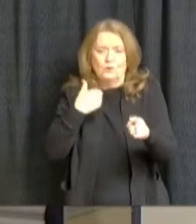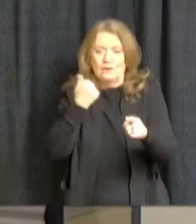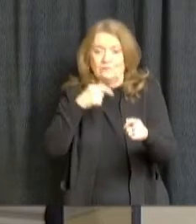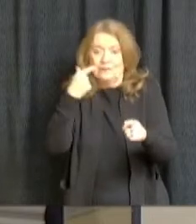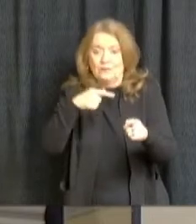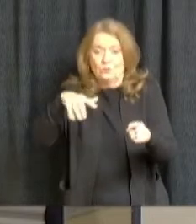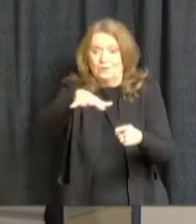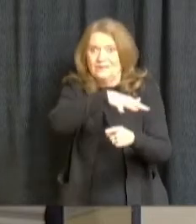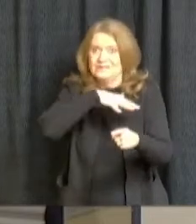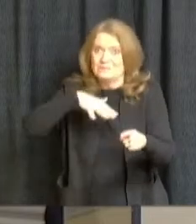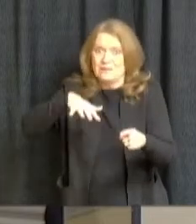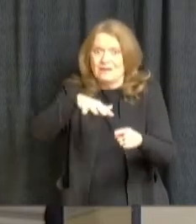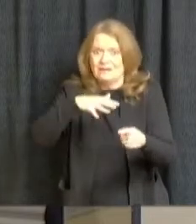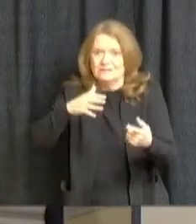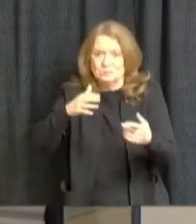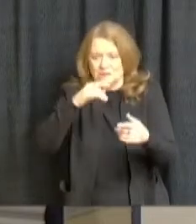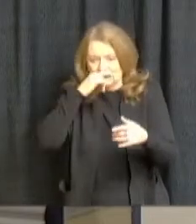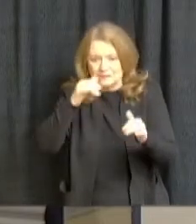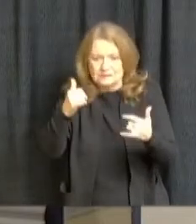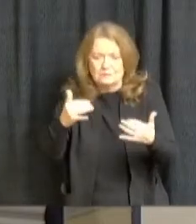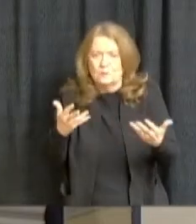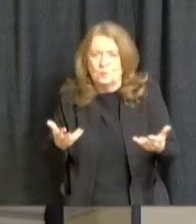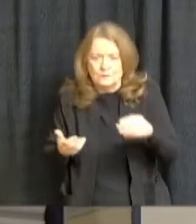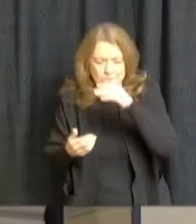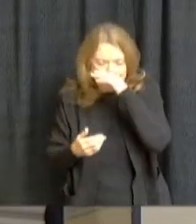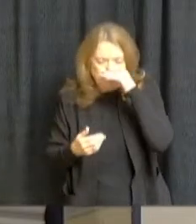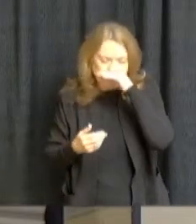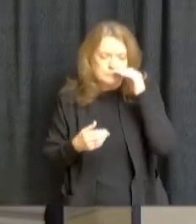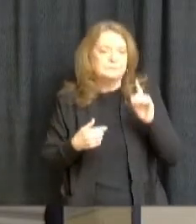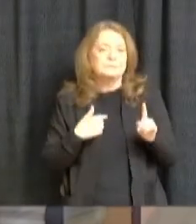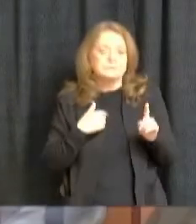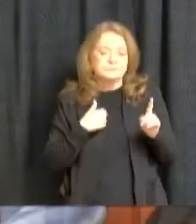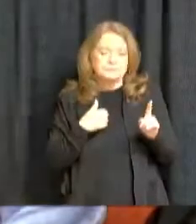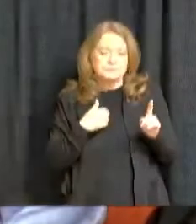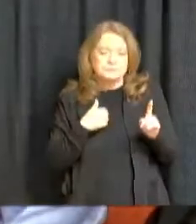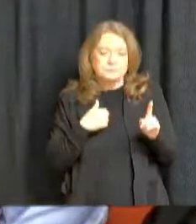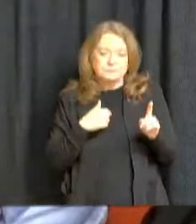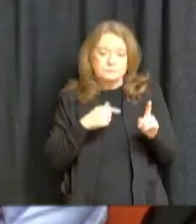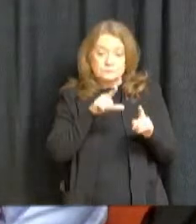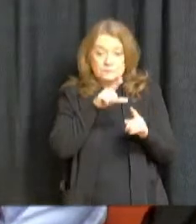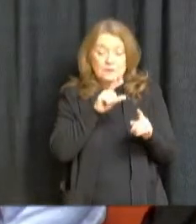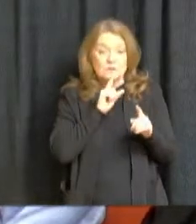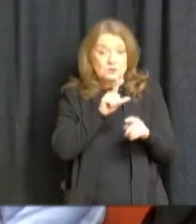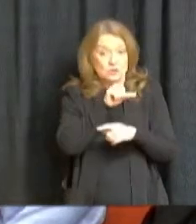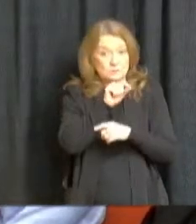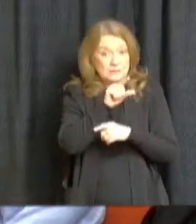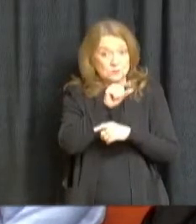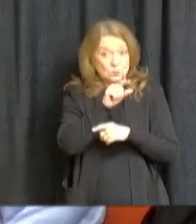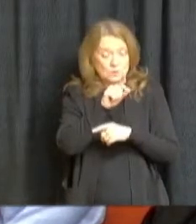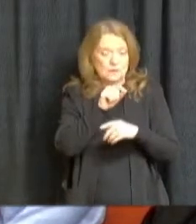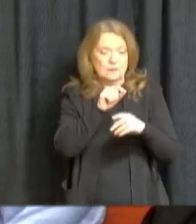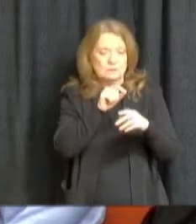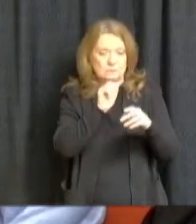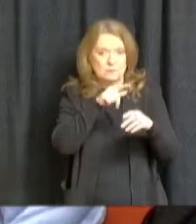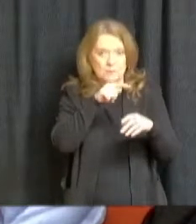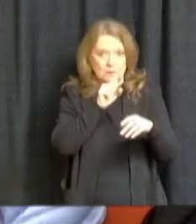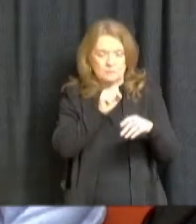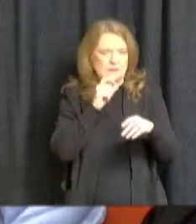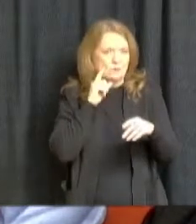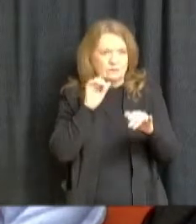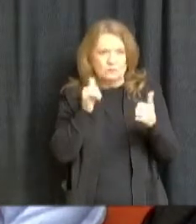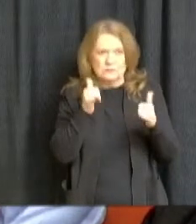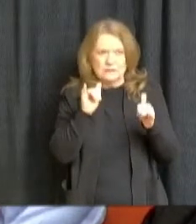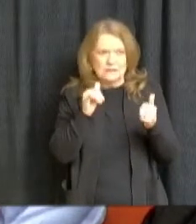In this whole, if you put it all together, because you all. The way that it lays, it's 20 doors, and I don't think there's any